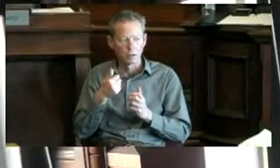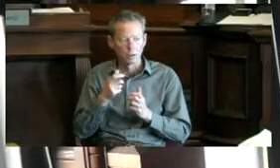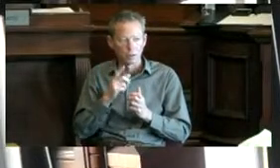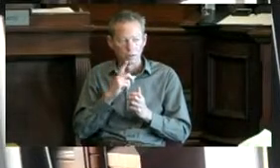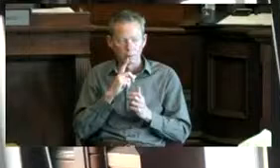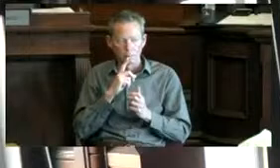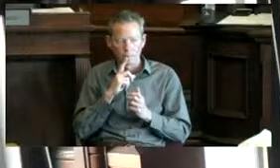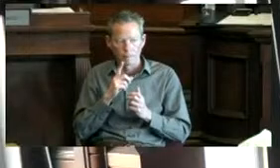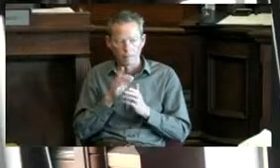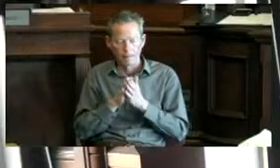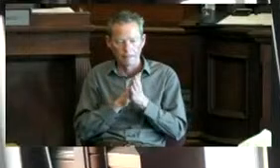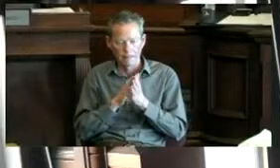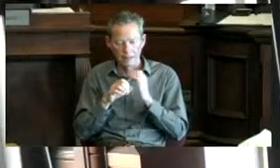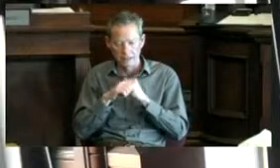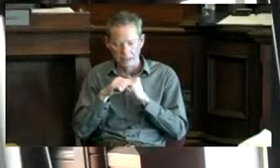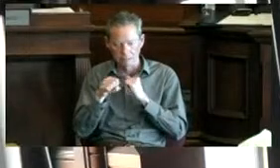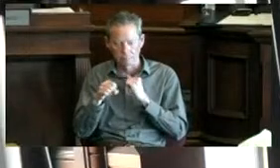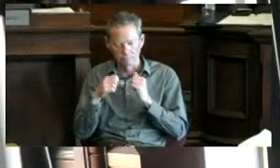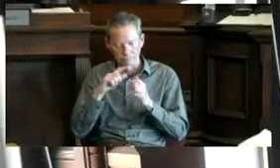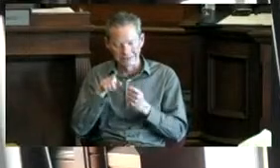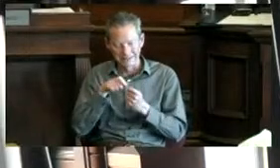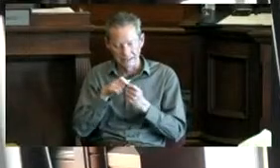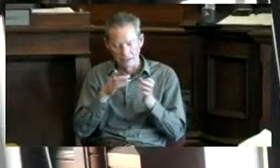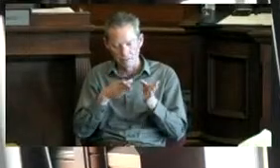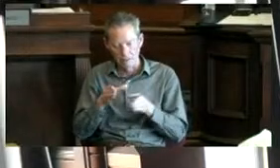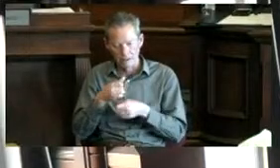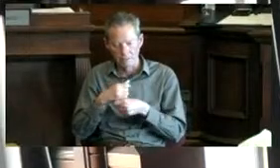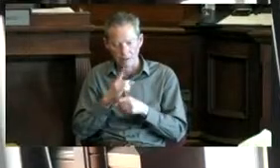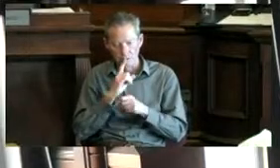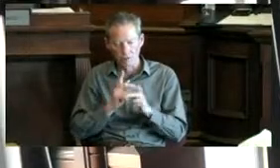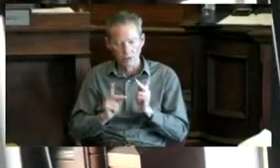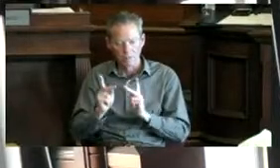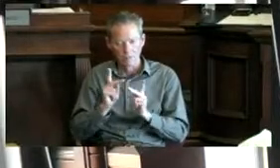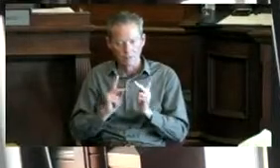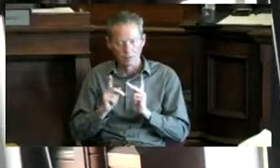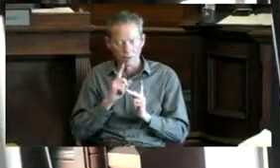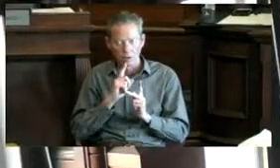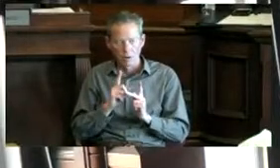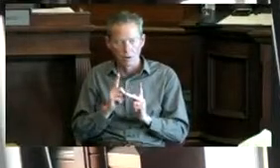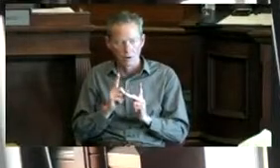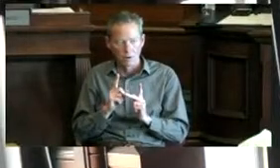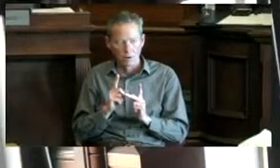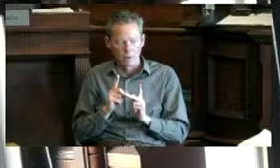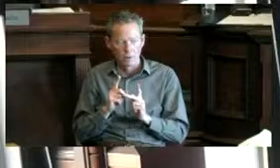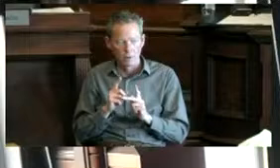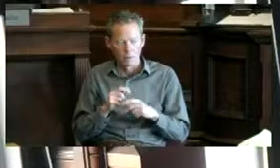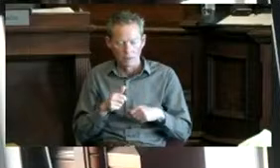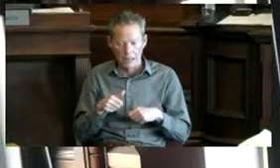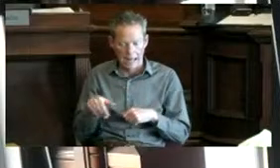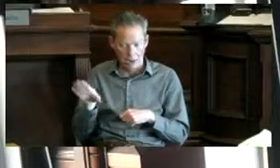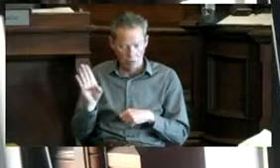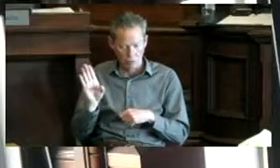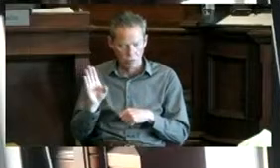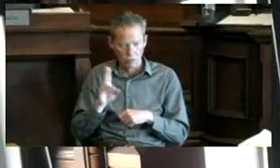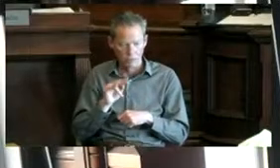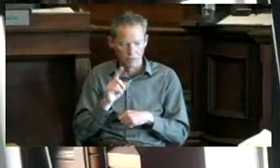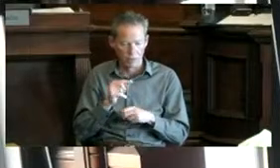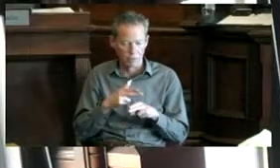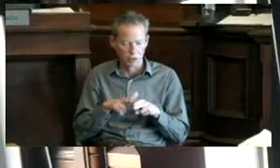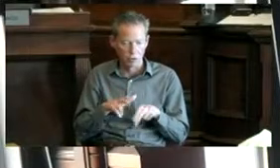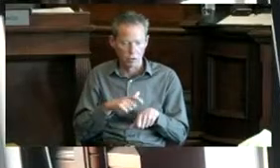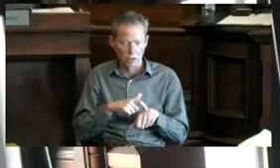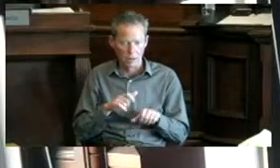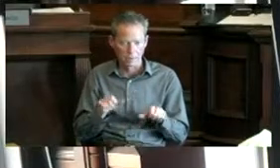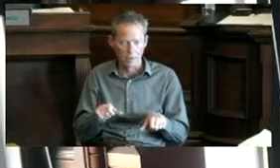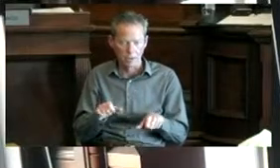a very, very extensive plan to ensure that people are out of their unit for as short a period of time